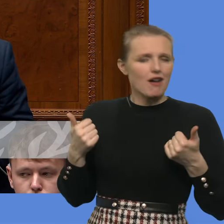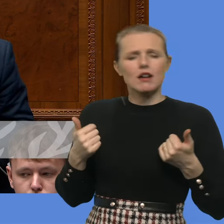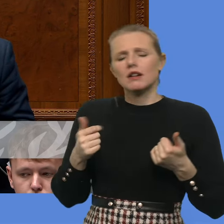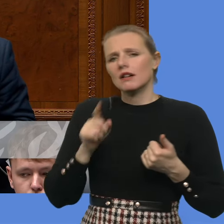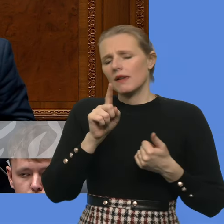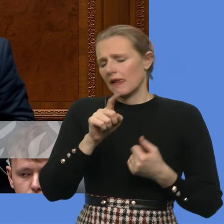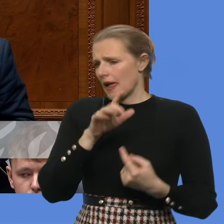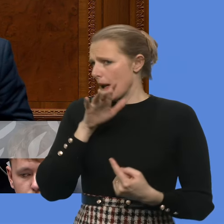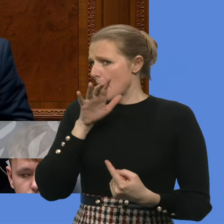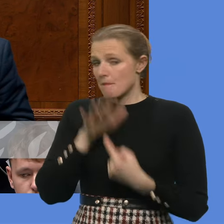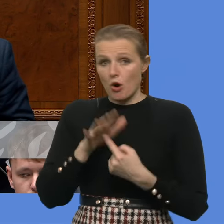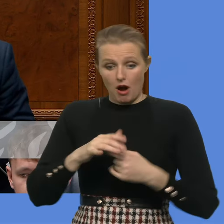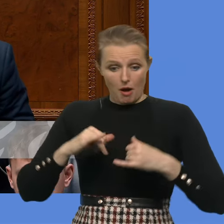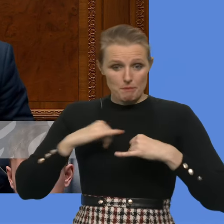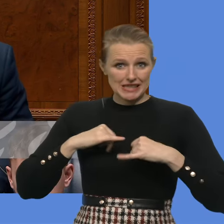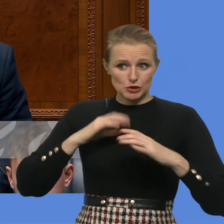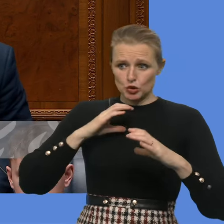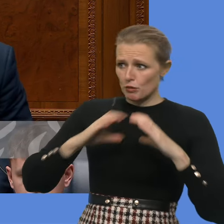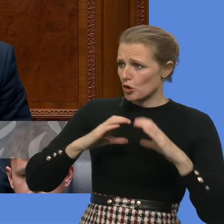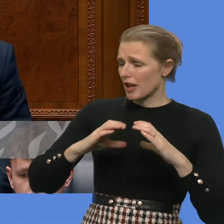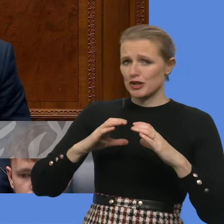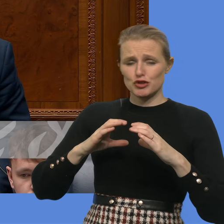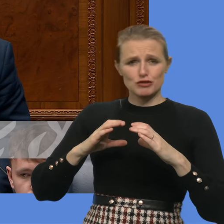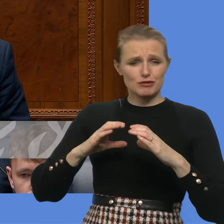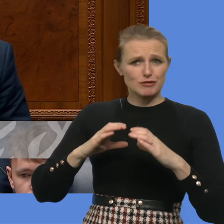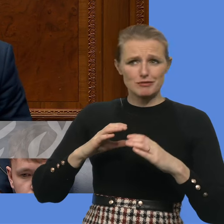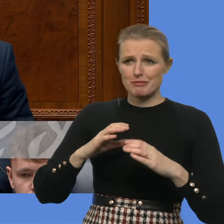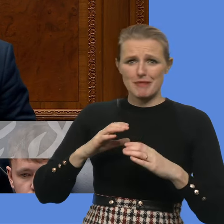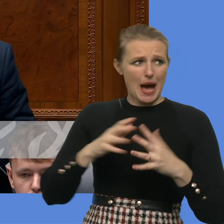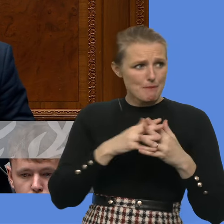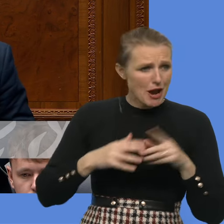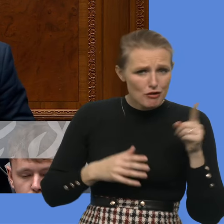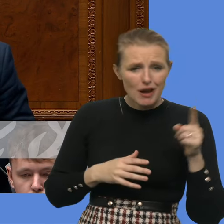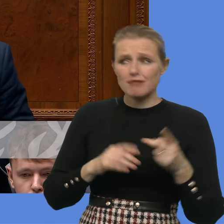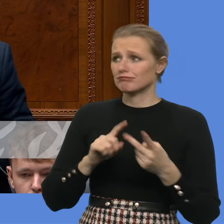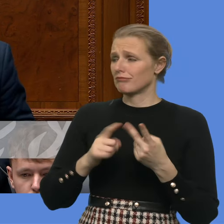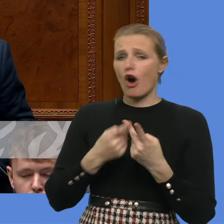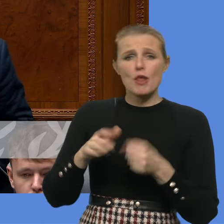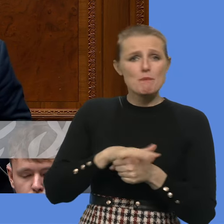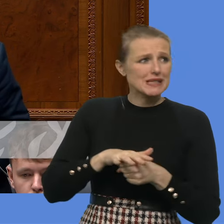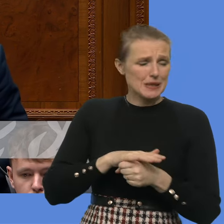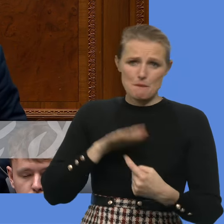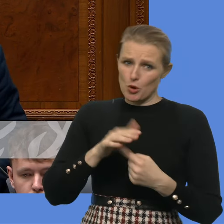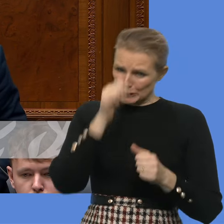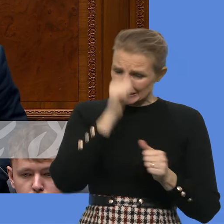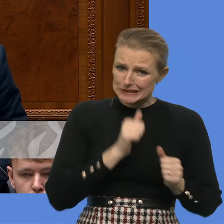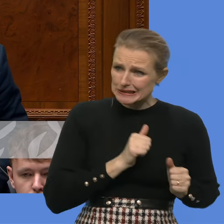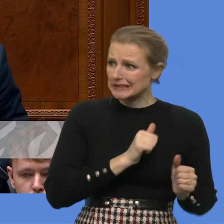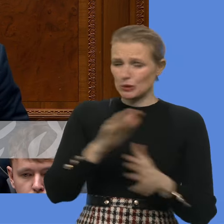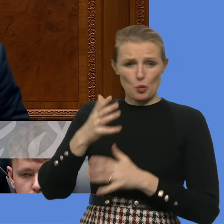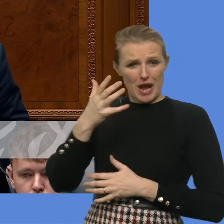expand all our business communications we have, not only in America but in other places as well. So in terms of our trading